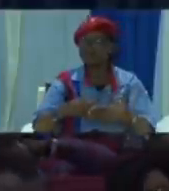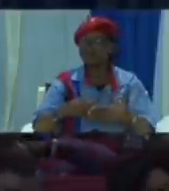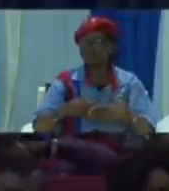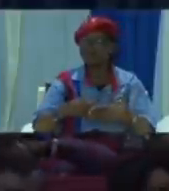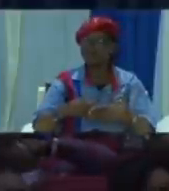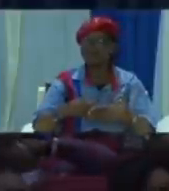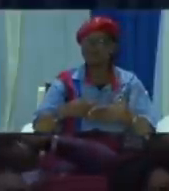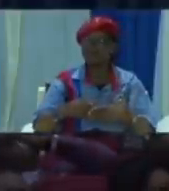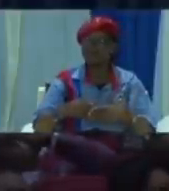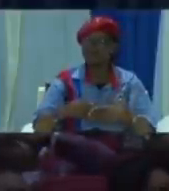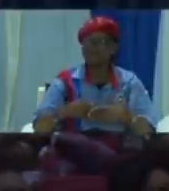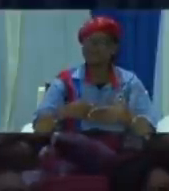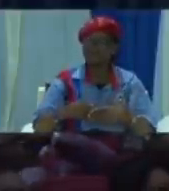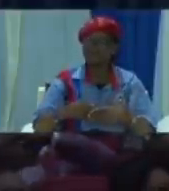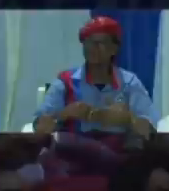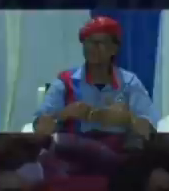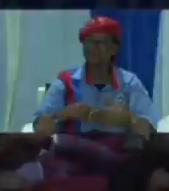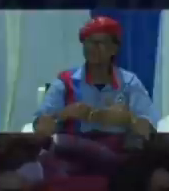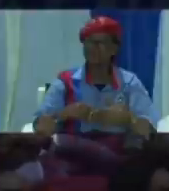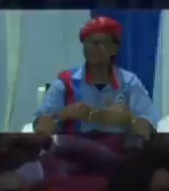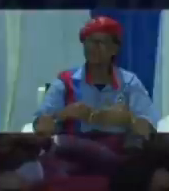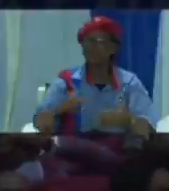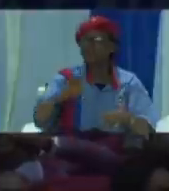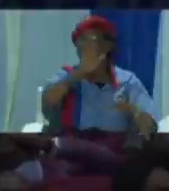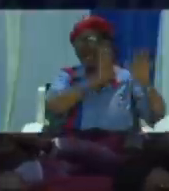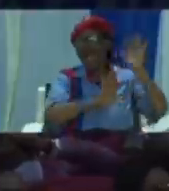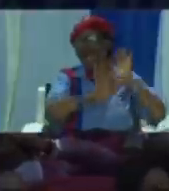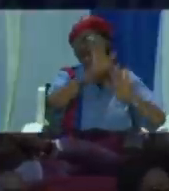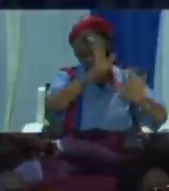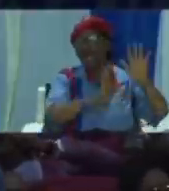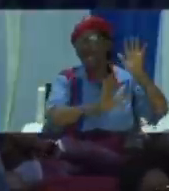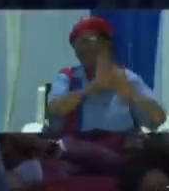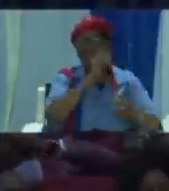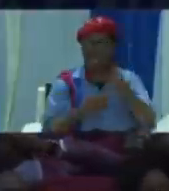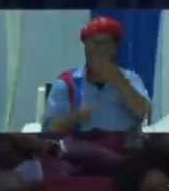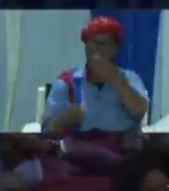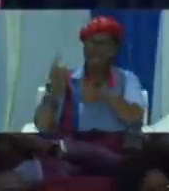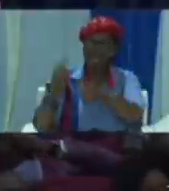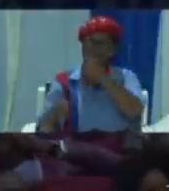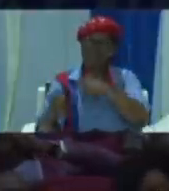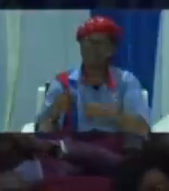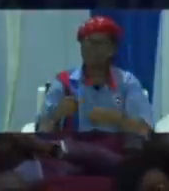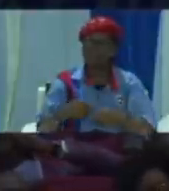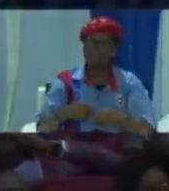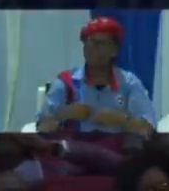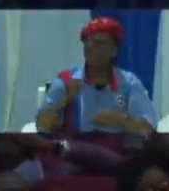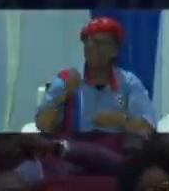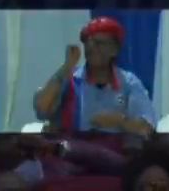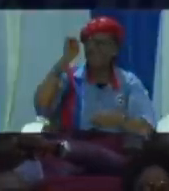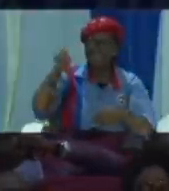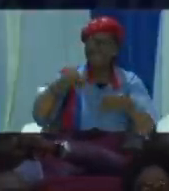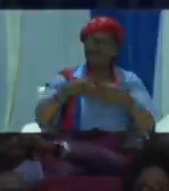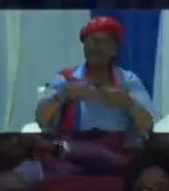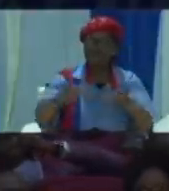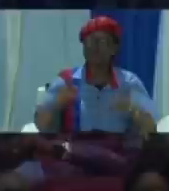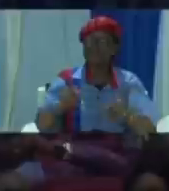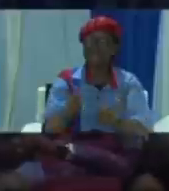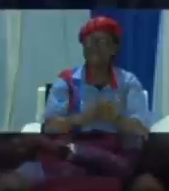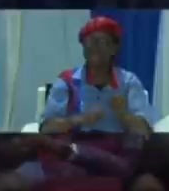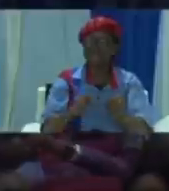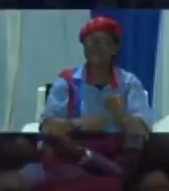Tragedy came. He lost everything.